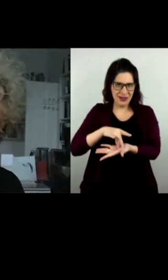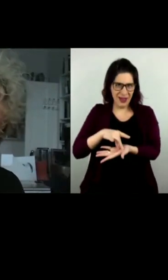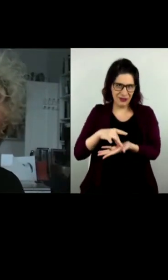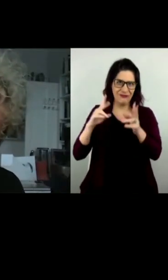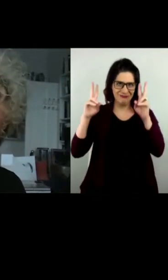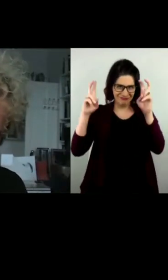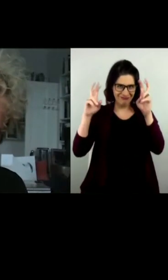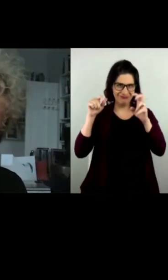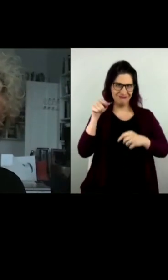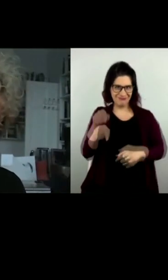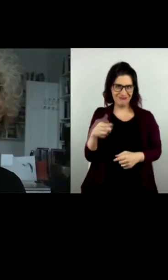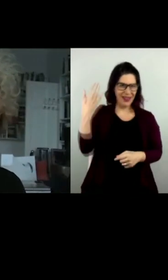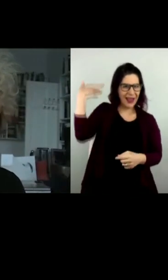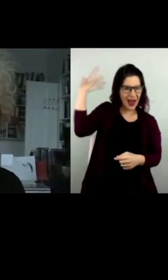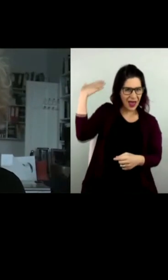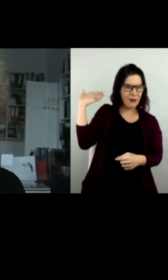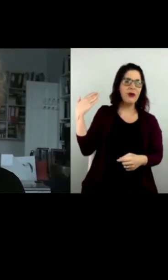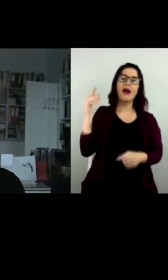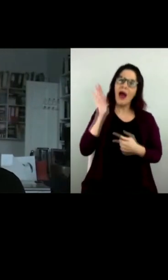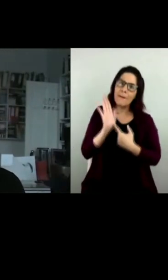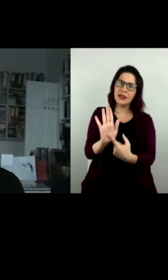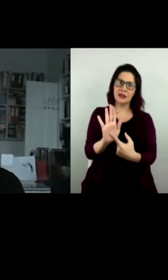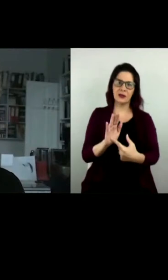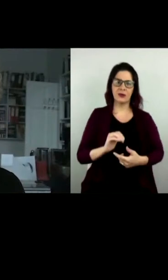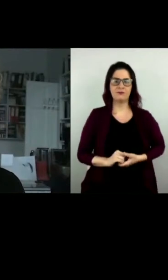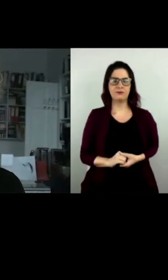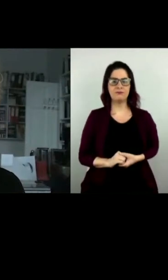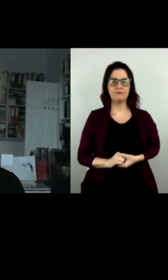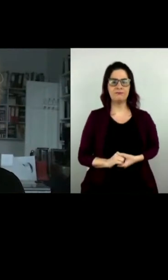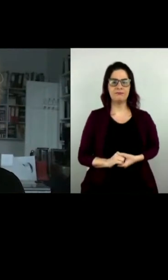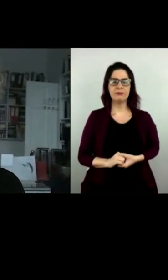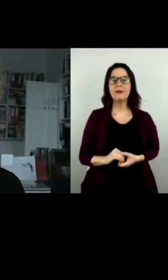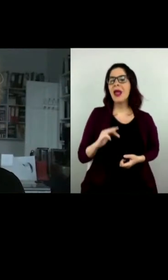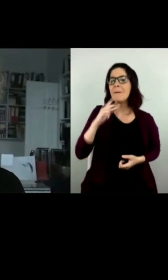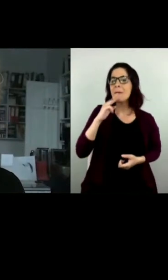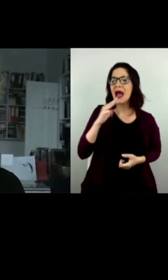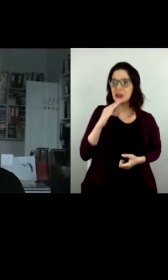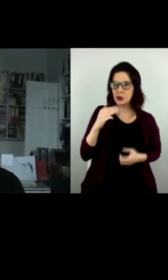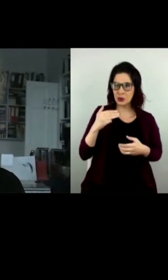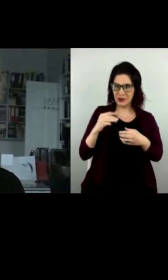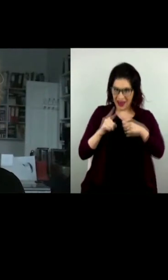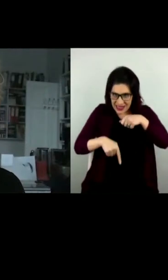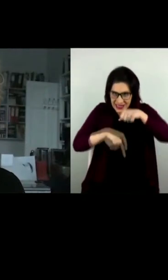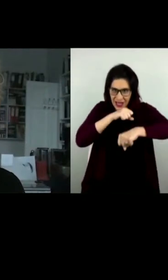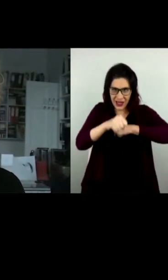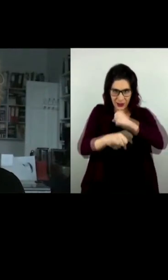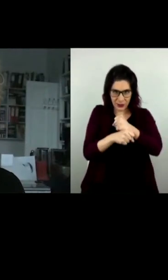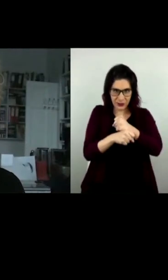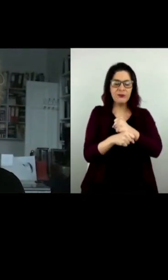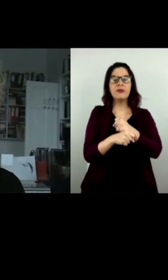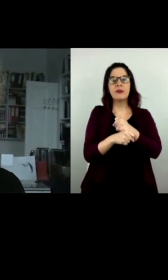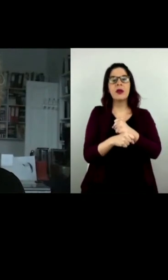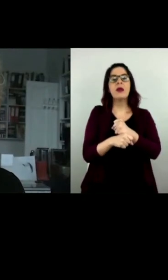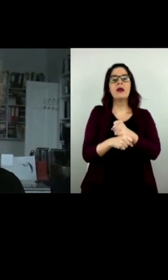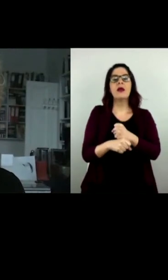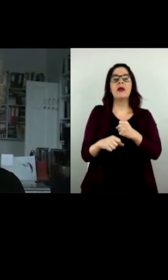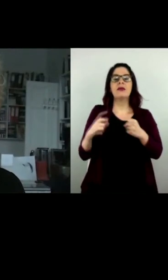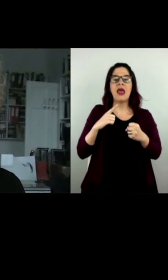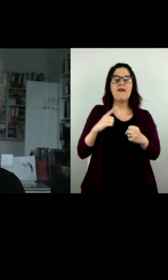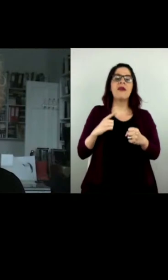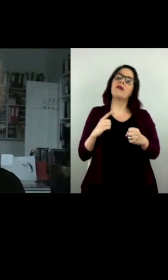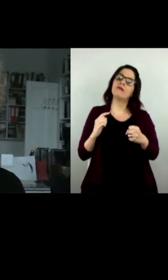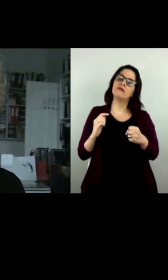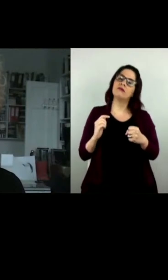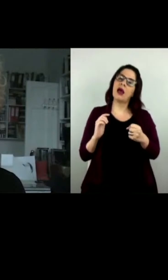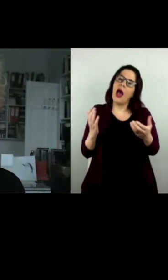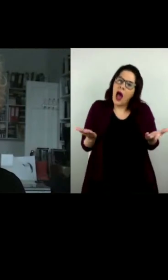is the catalog. Last March, during the first part of our festival, we had the honor